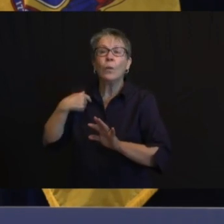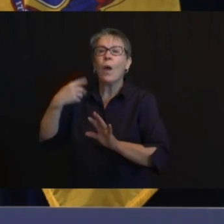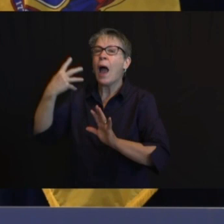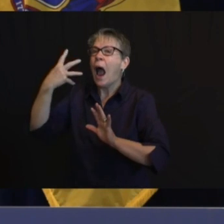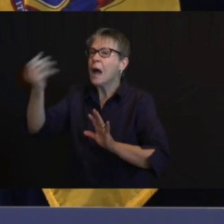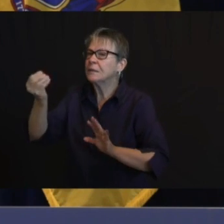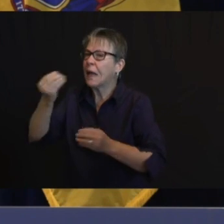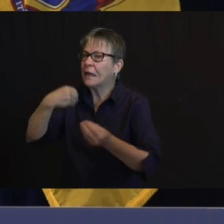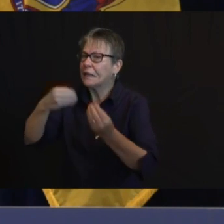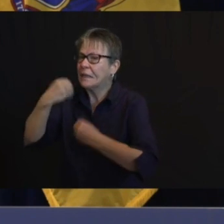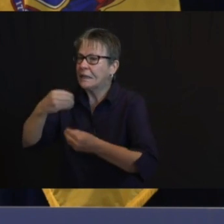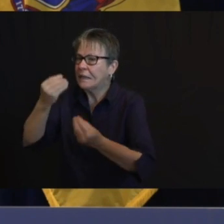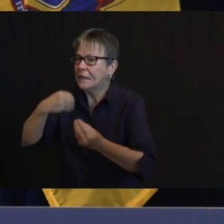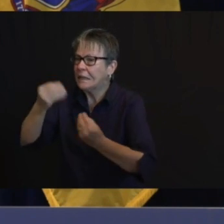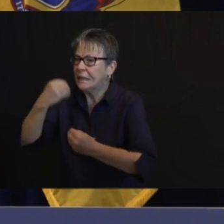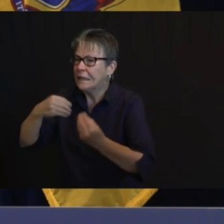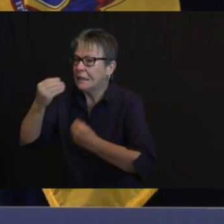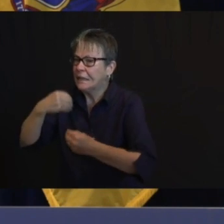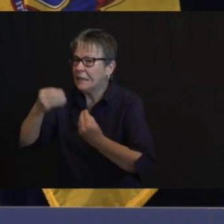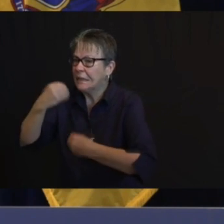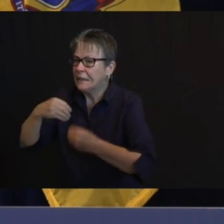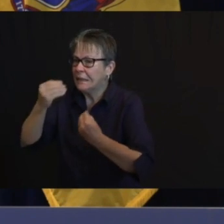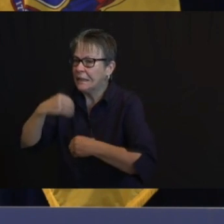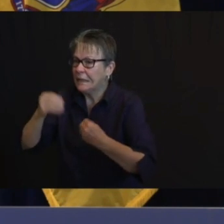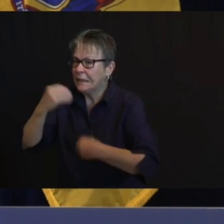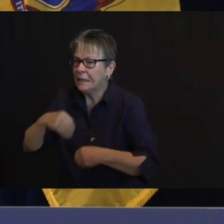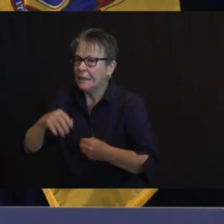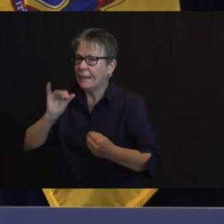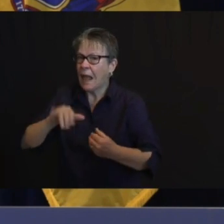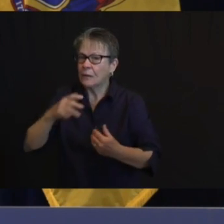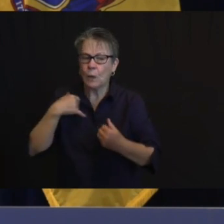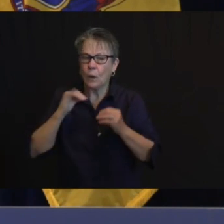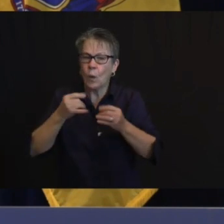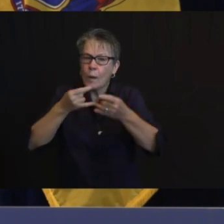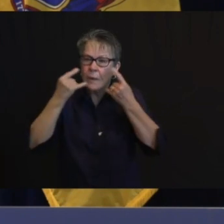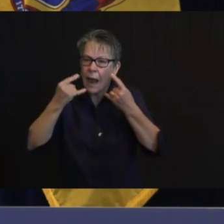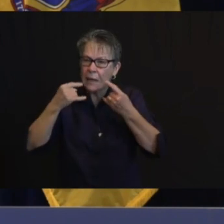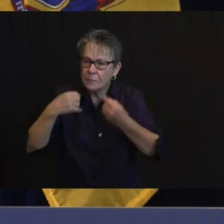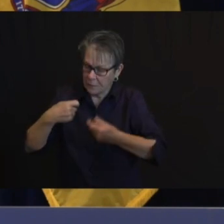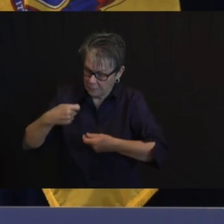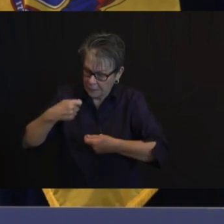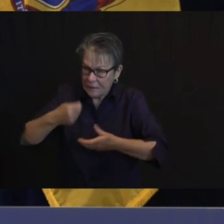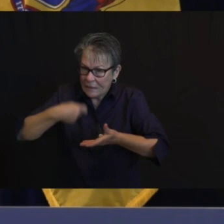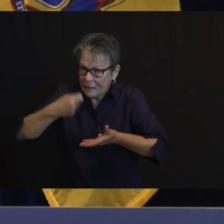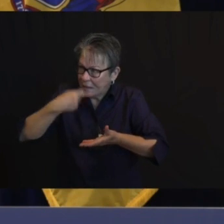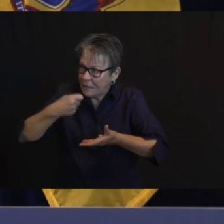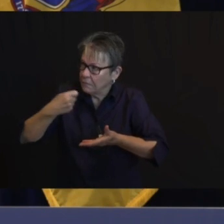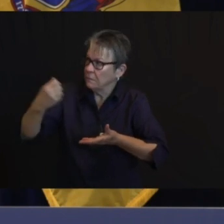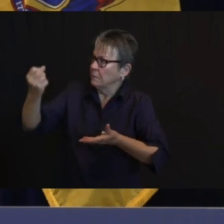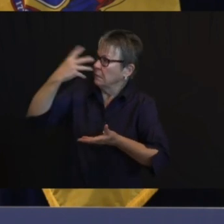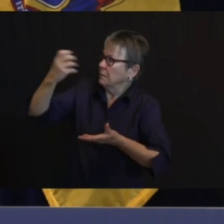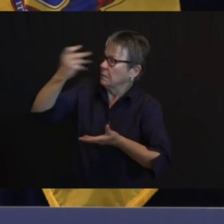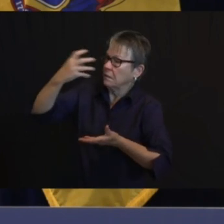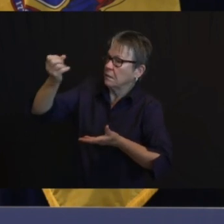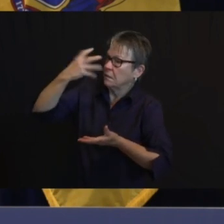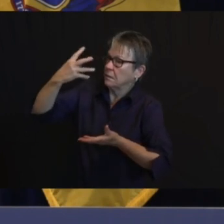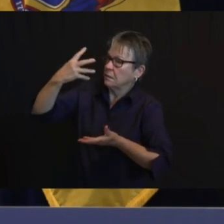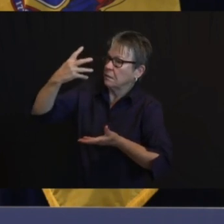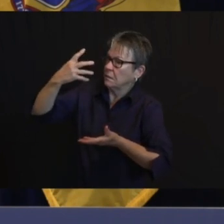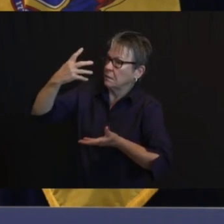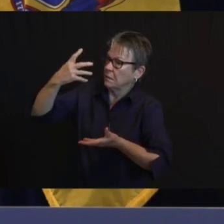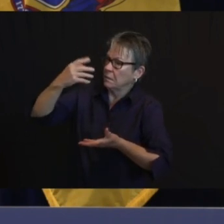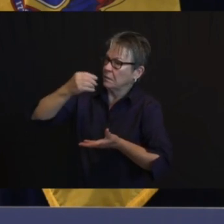why I didn't have my mask on. Judy, you should know that. And by the way, they were yelling at me, and I remembered you banned yelling and singing, so I immediately put my mask